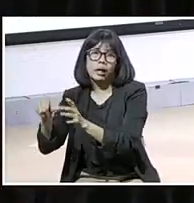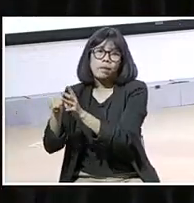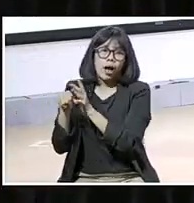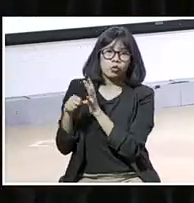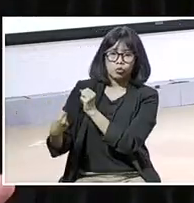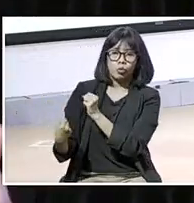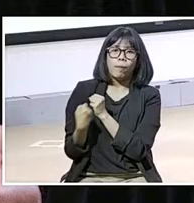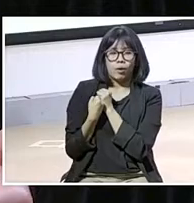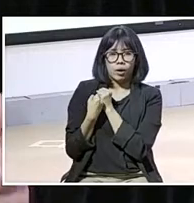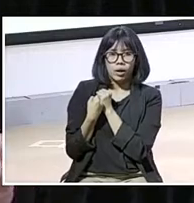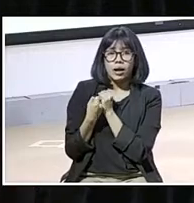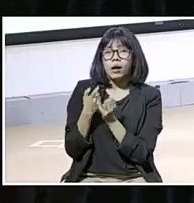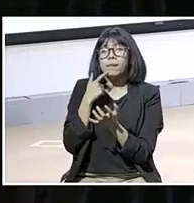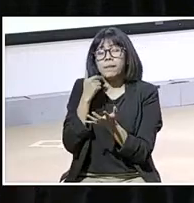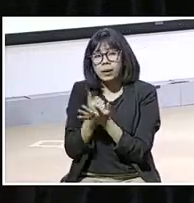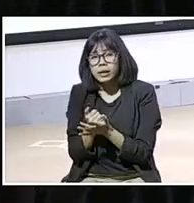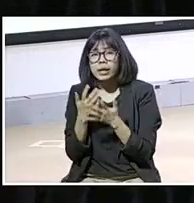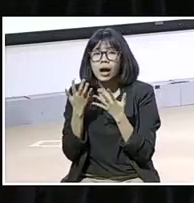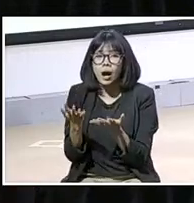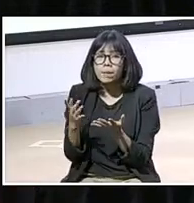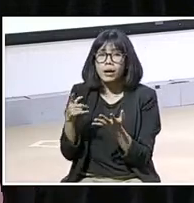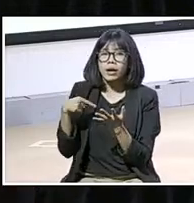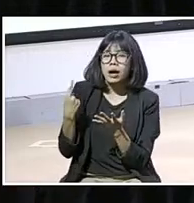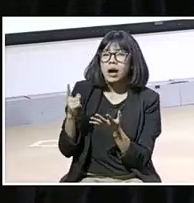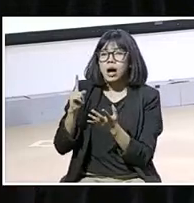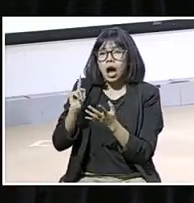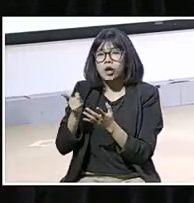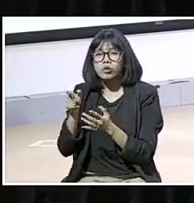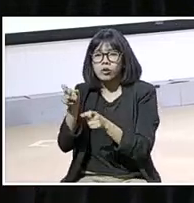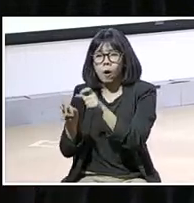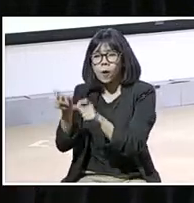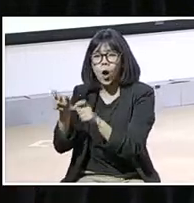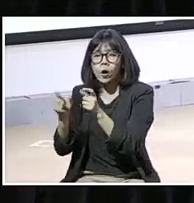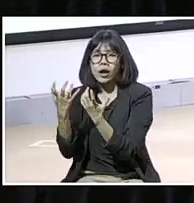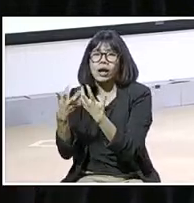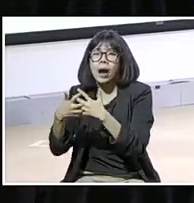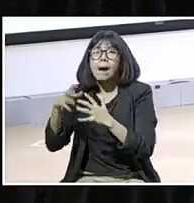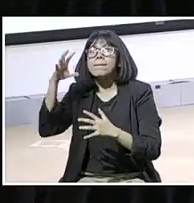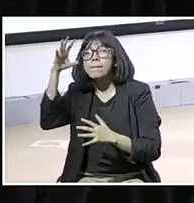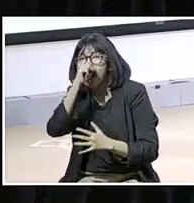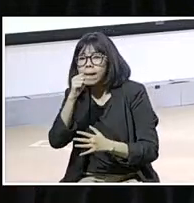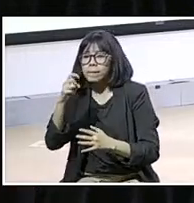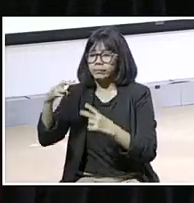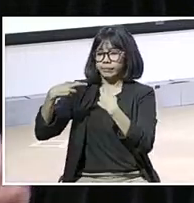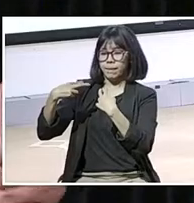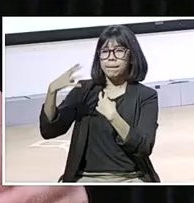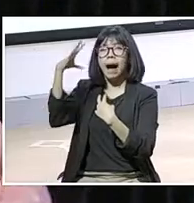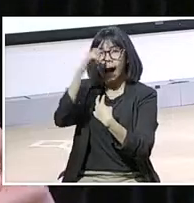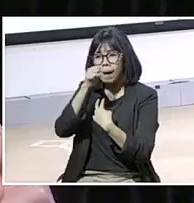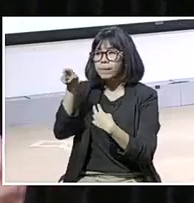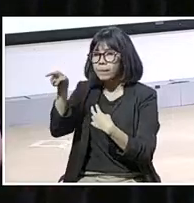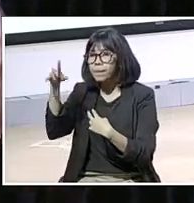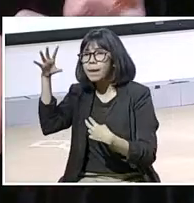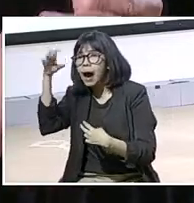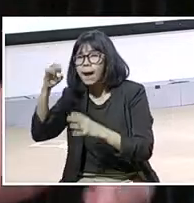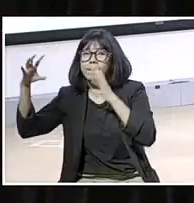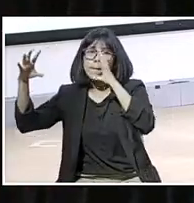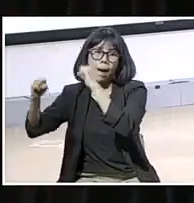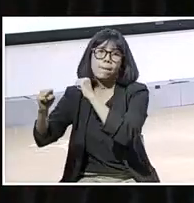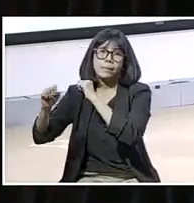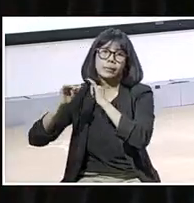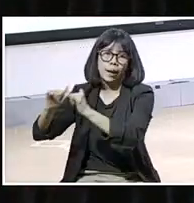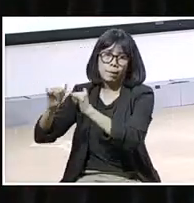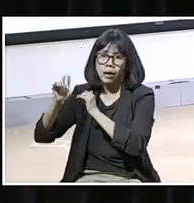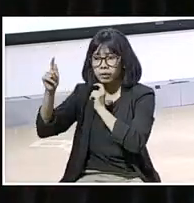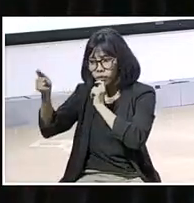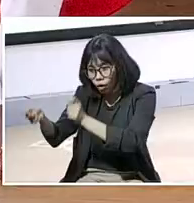But you always need to be kind of auditing yourself and understanding where you are at the time, where you want to go in life, and then change